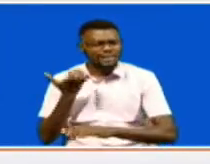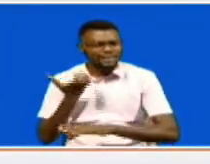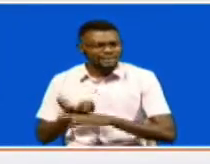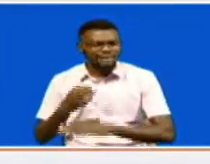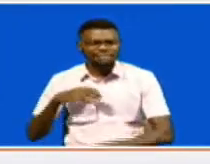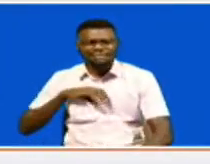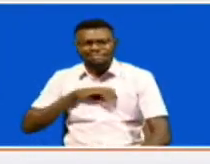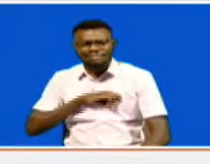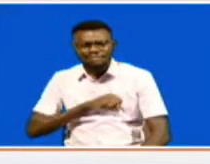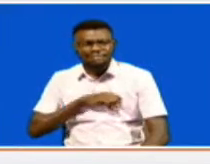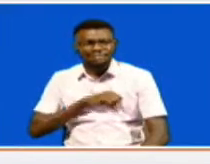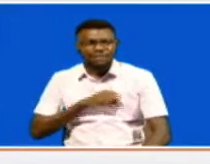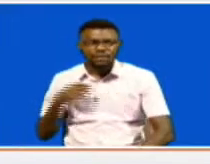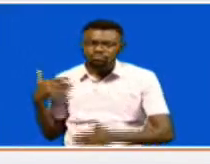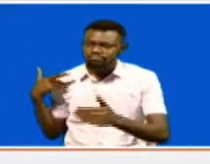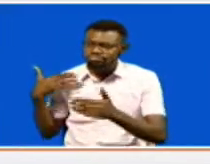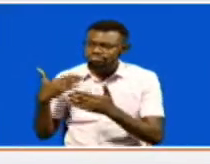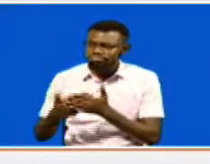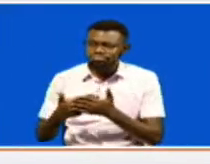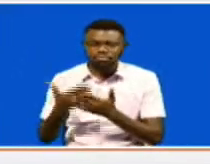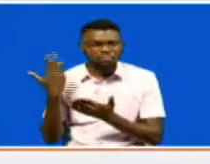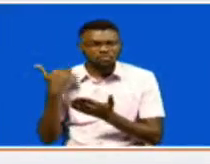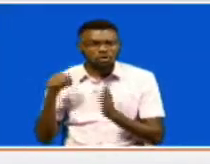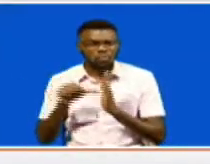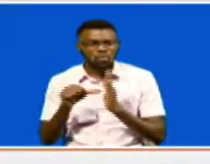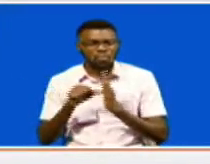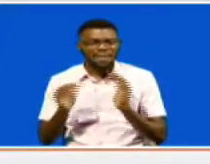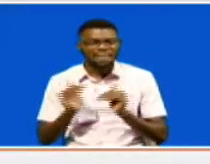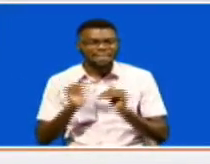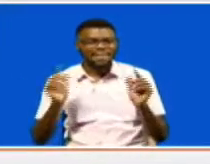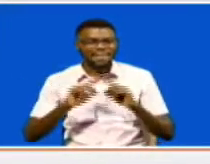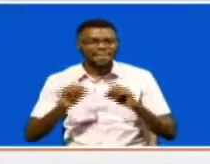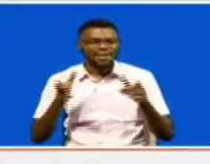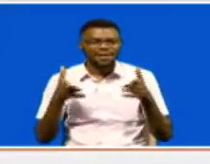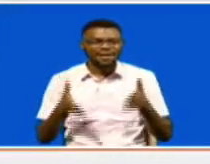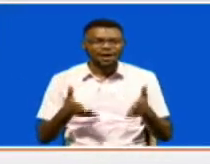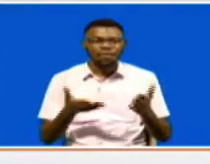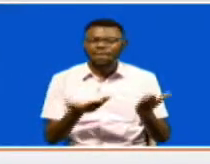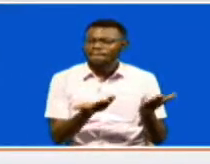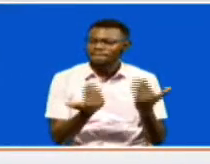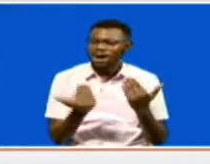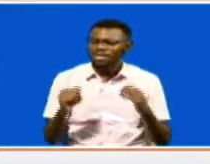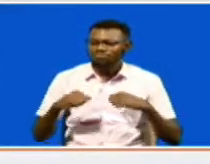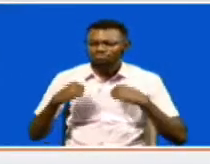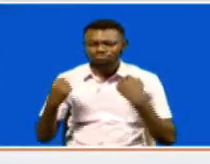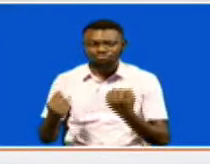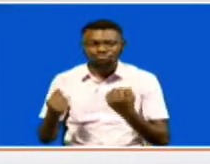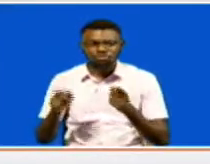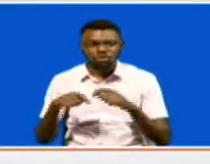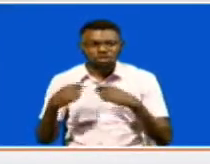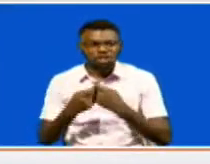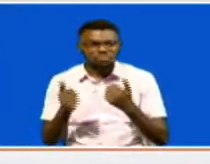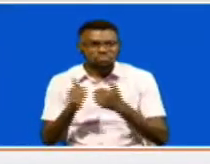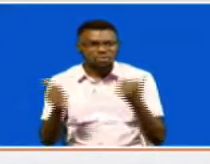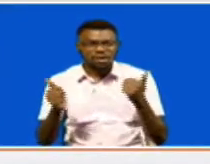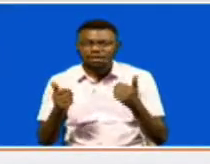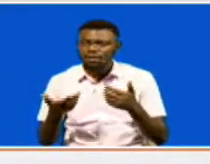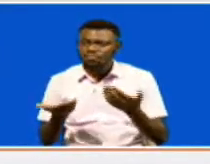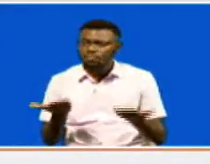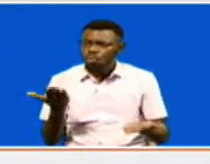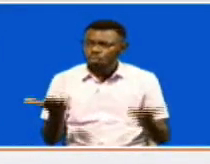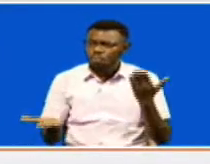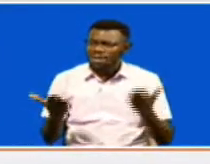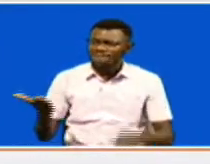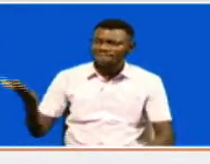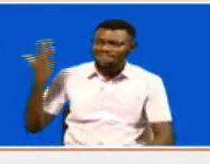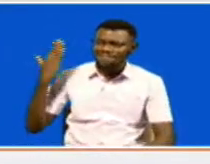that after all those things, we are going to be back. Like, we cannot compare with the previous